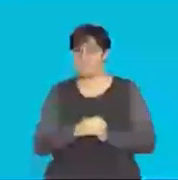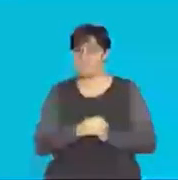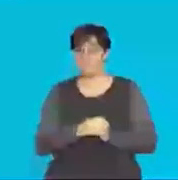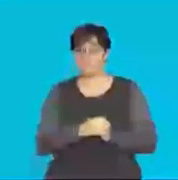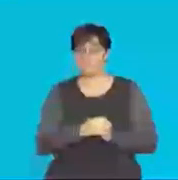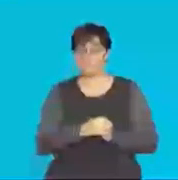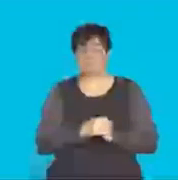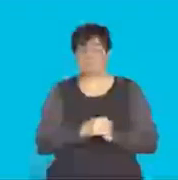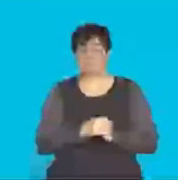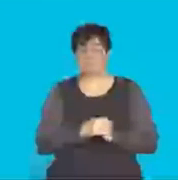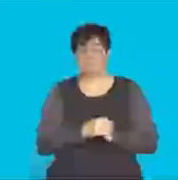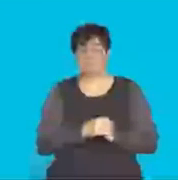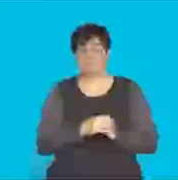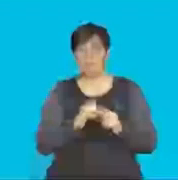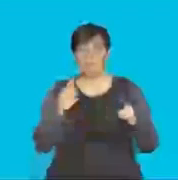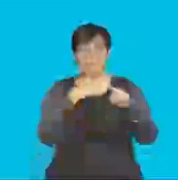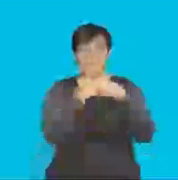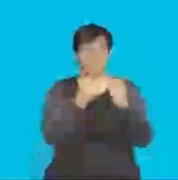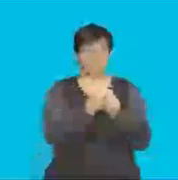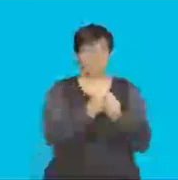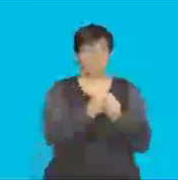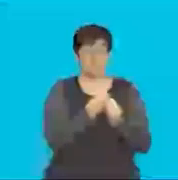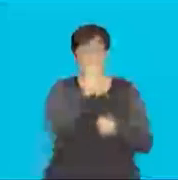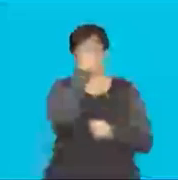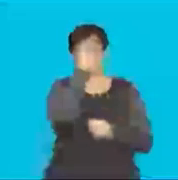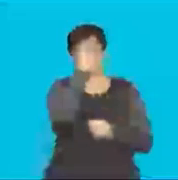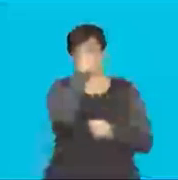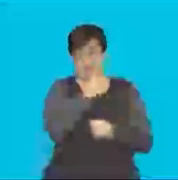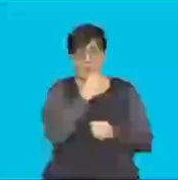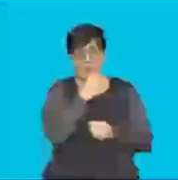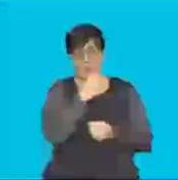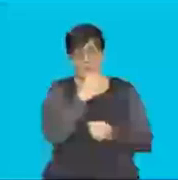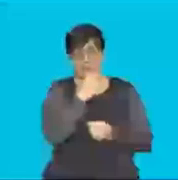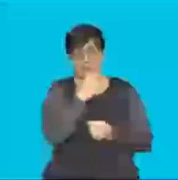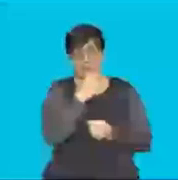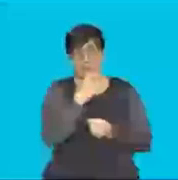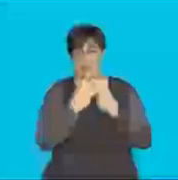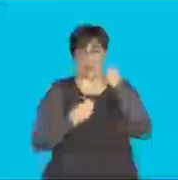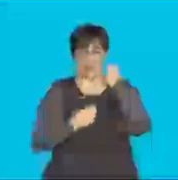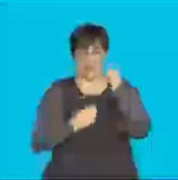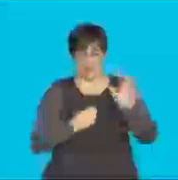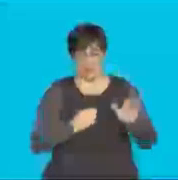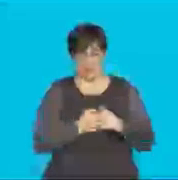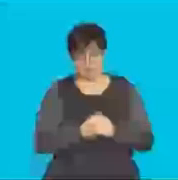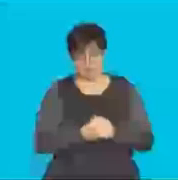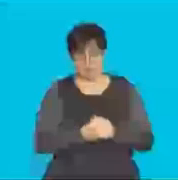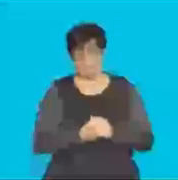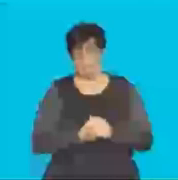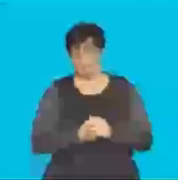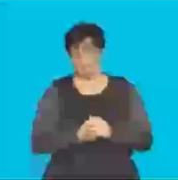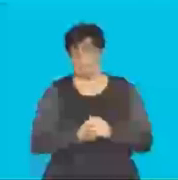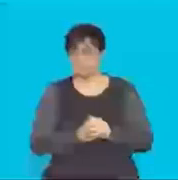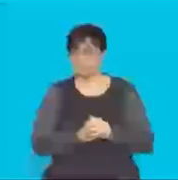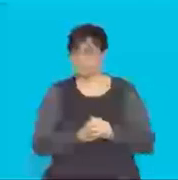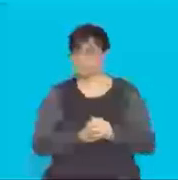is the first cross that is crossed with a black stallion, okay? And that's crossed with a black stallion.